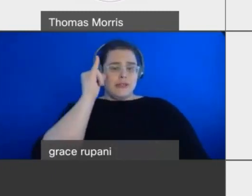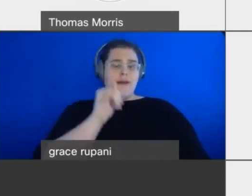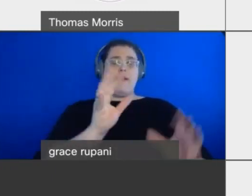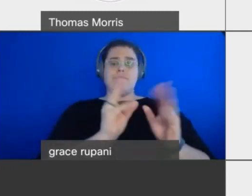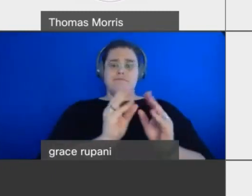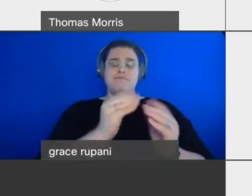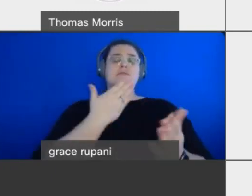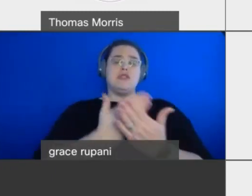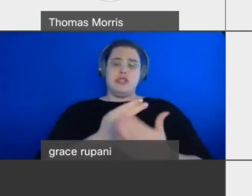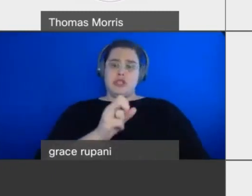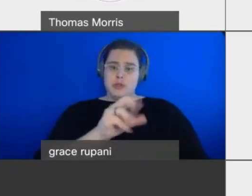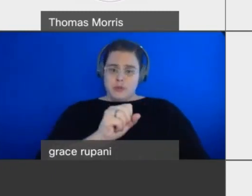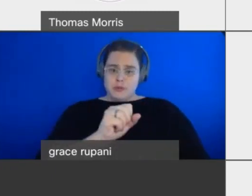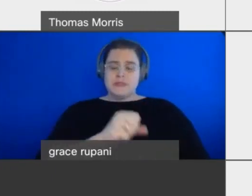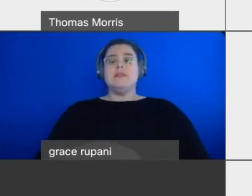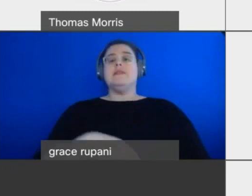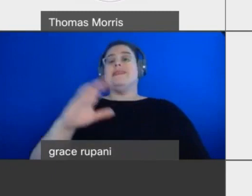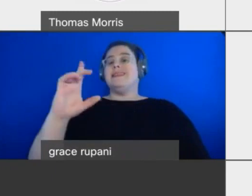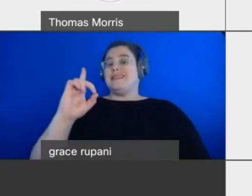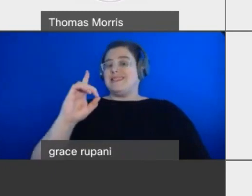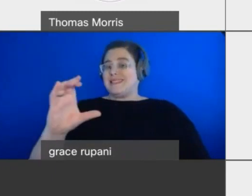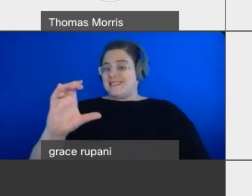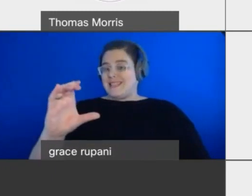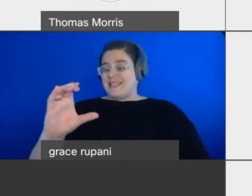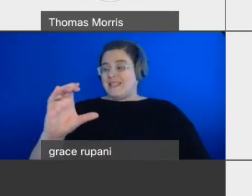that DC will be moving to,